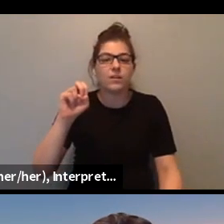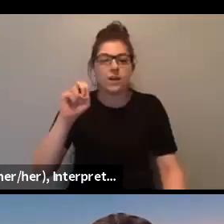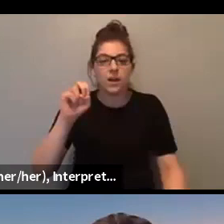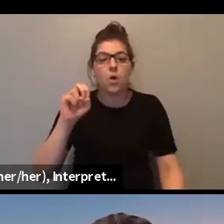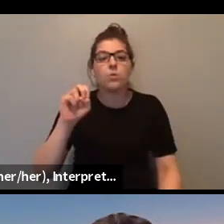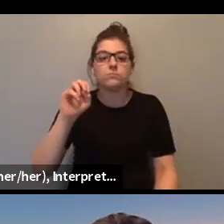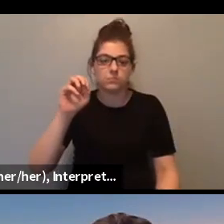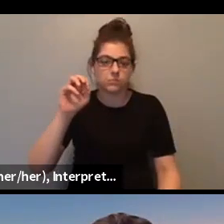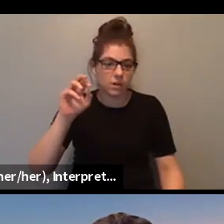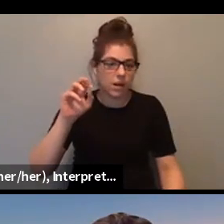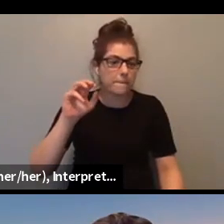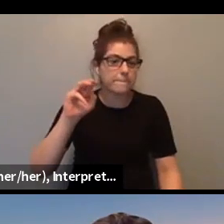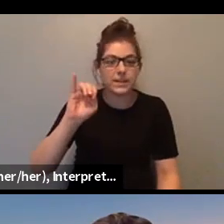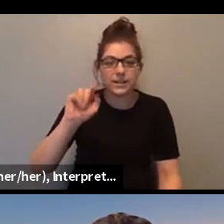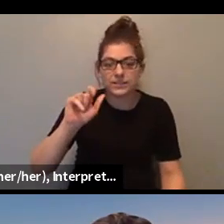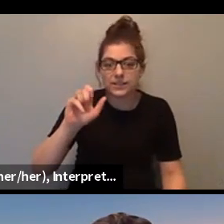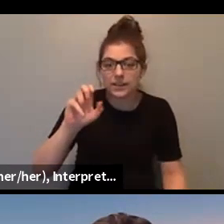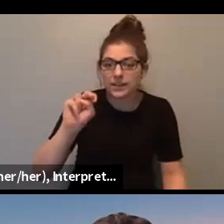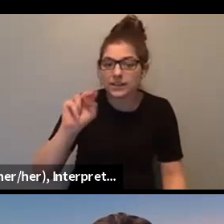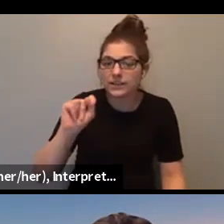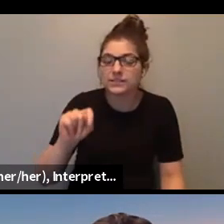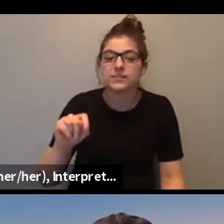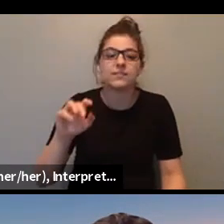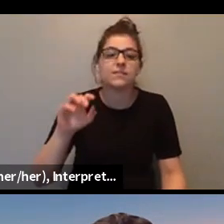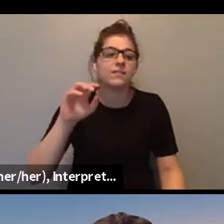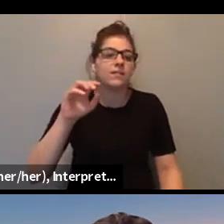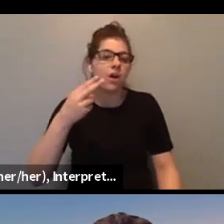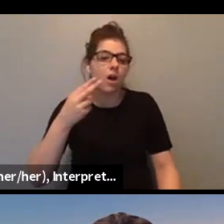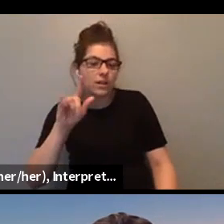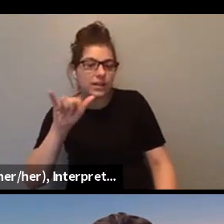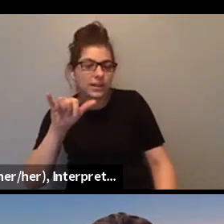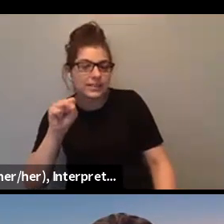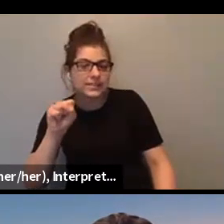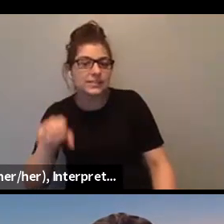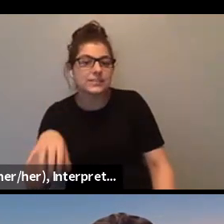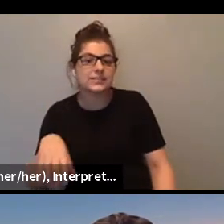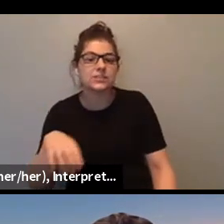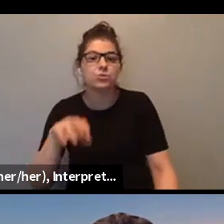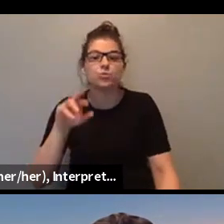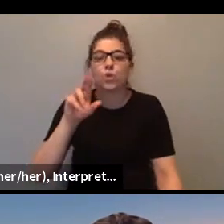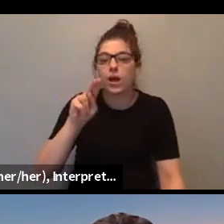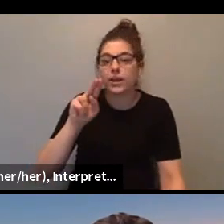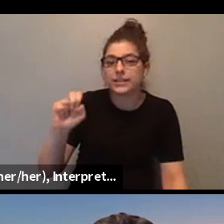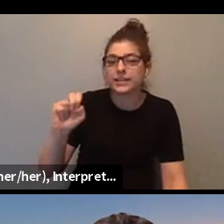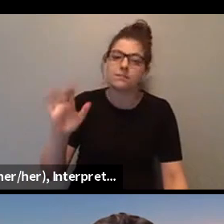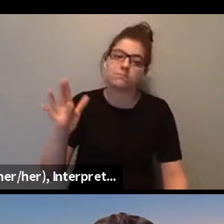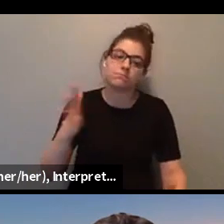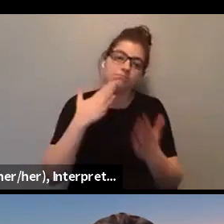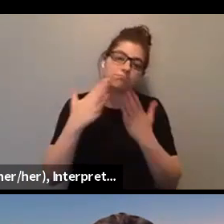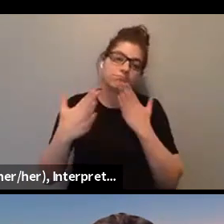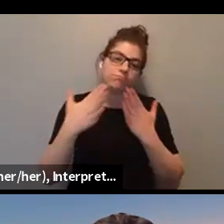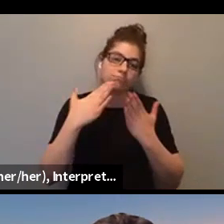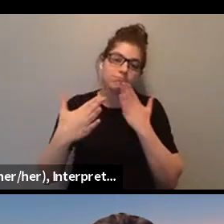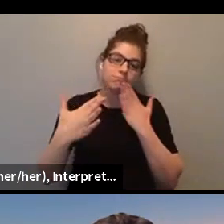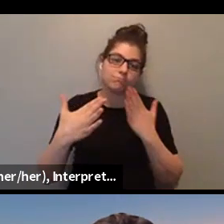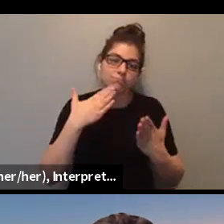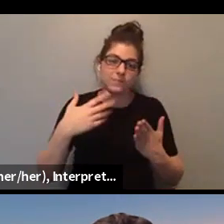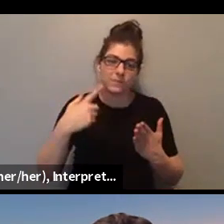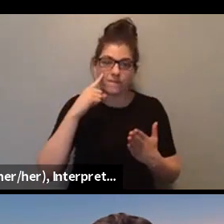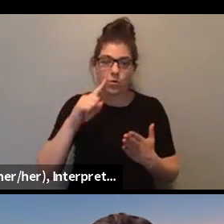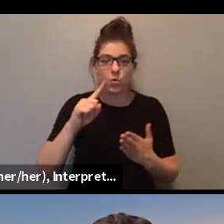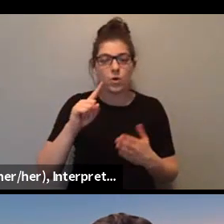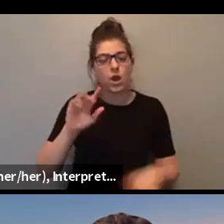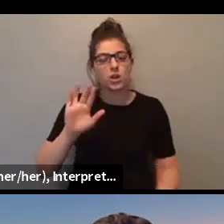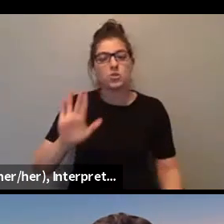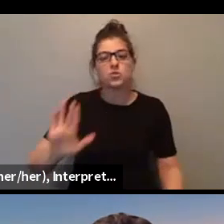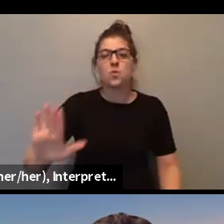you, Ronnie, for making a little bit of your interior landscape explicit for the rest of us